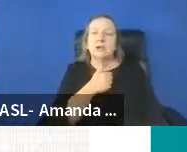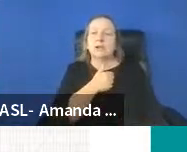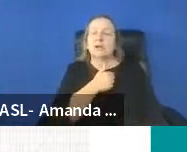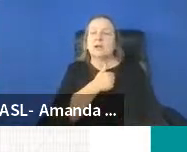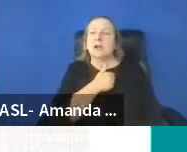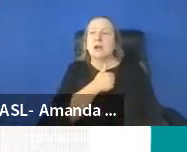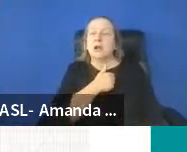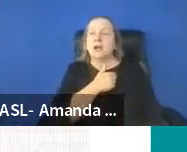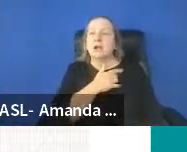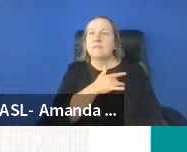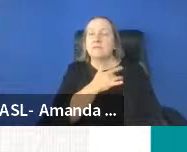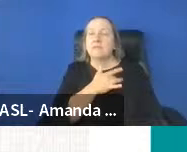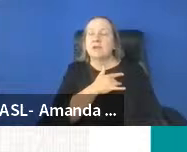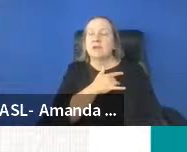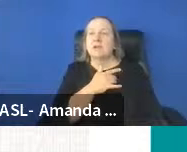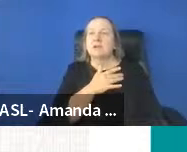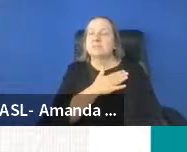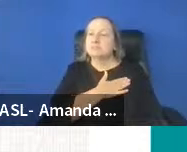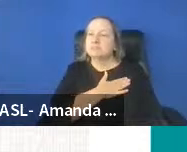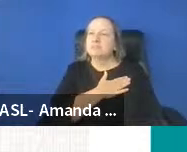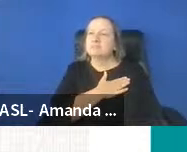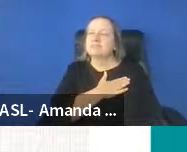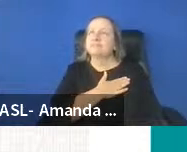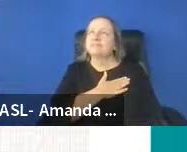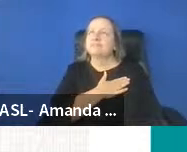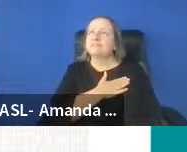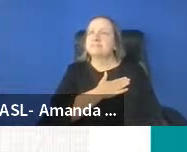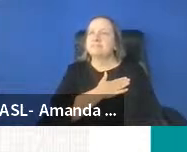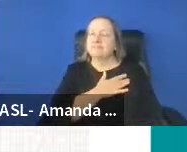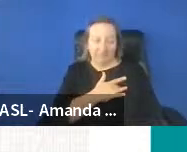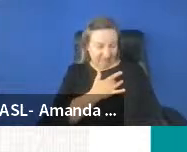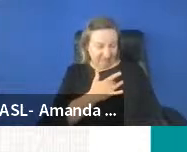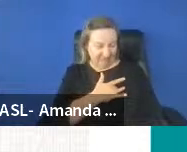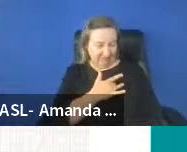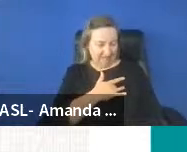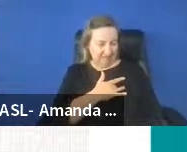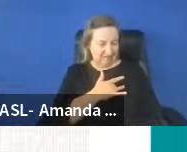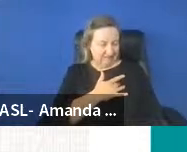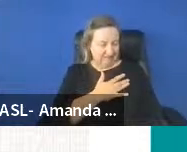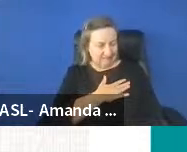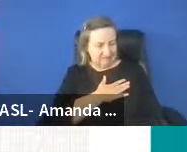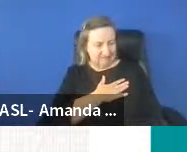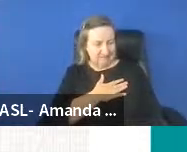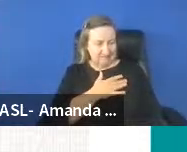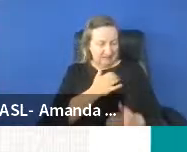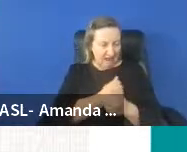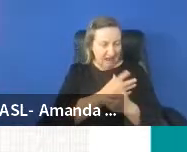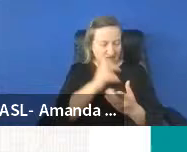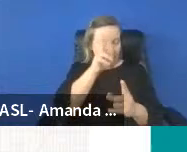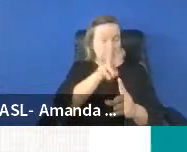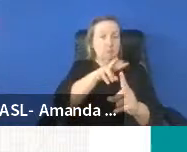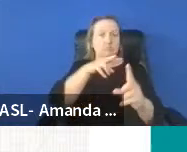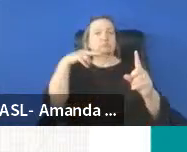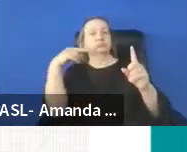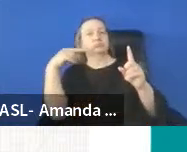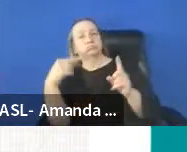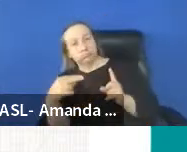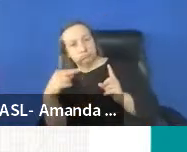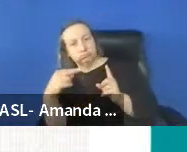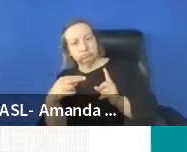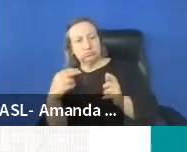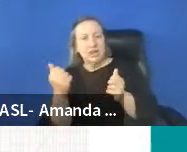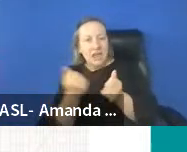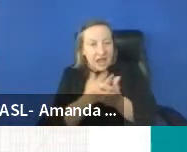a totally different feeling about everything that you all are